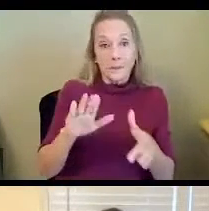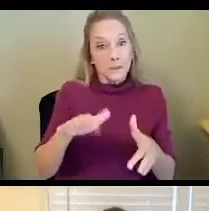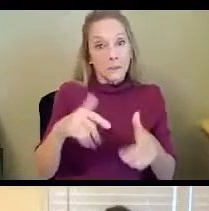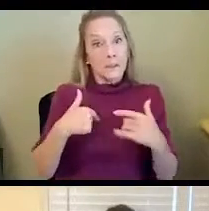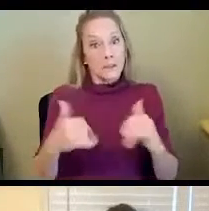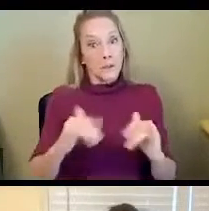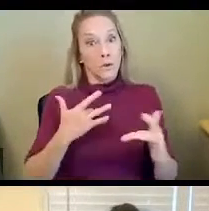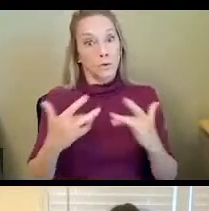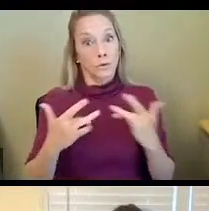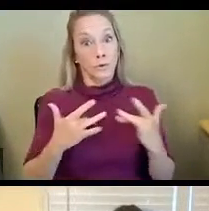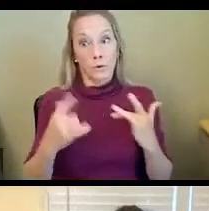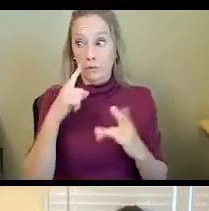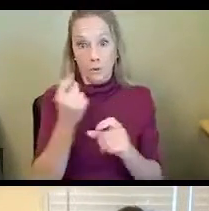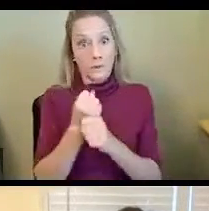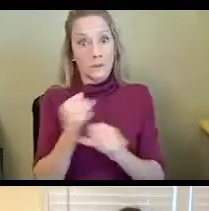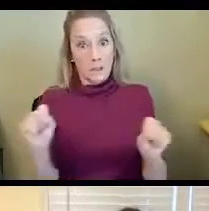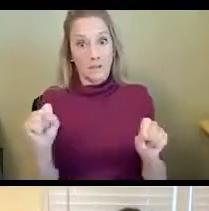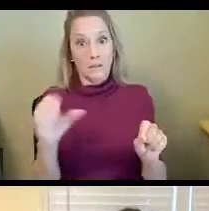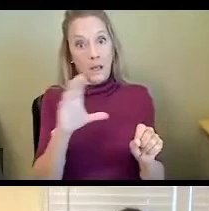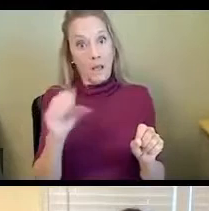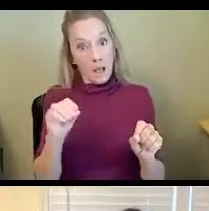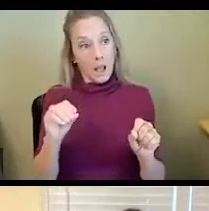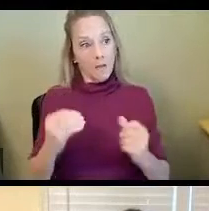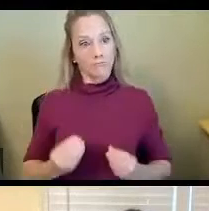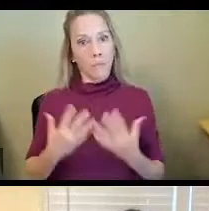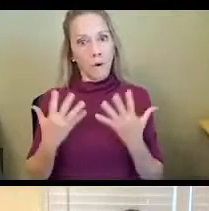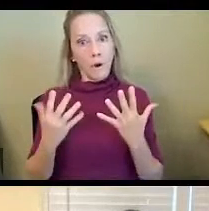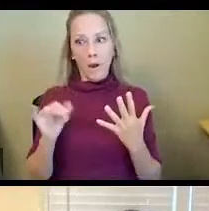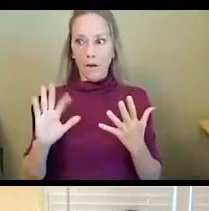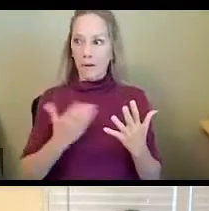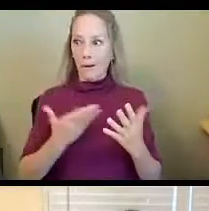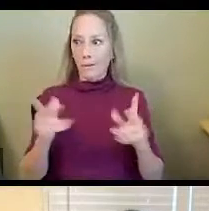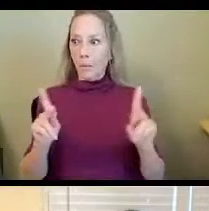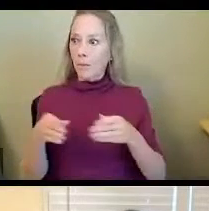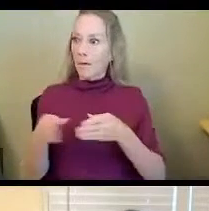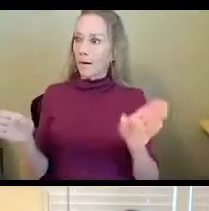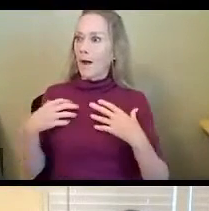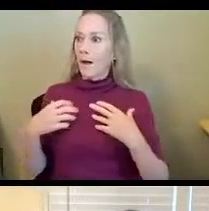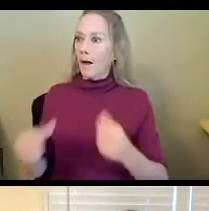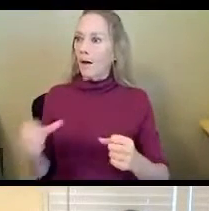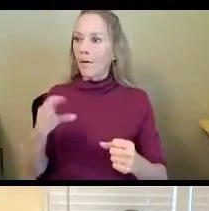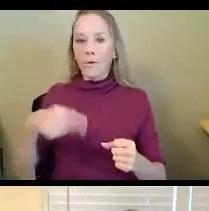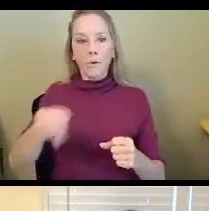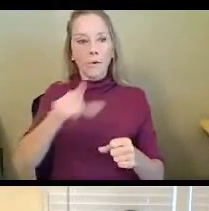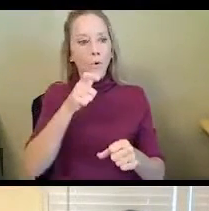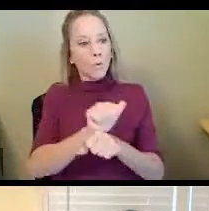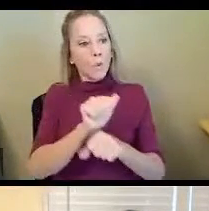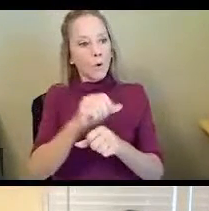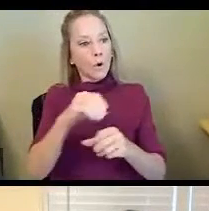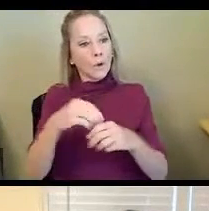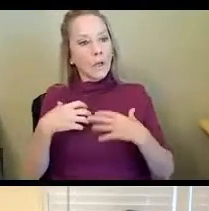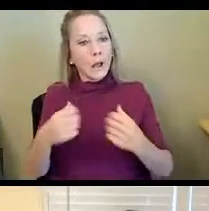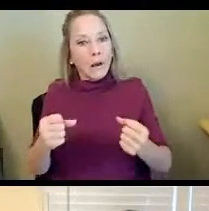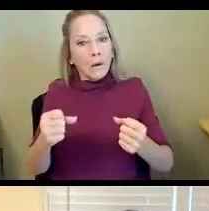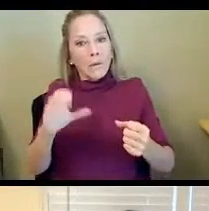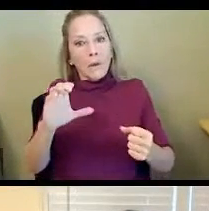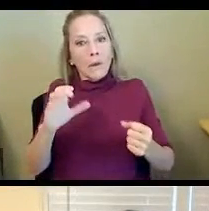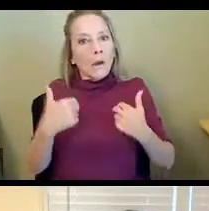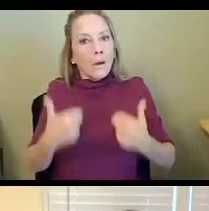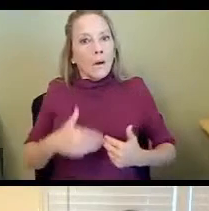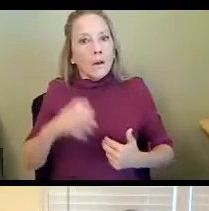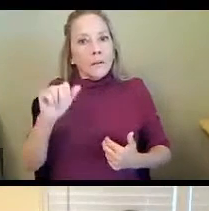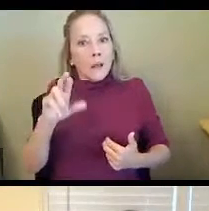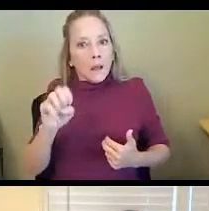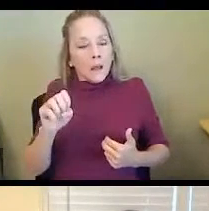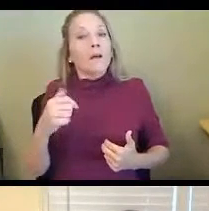concerned for the safety and the morale of our public health and healthcare workers in system capacity. I